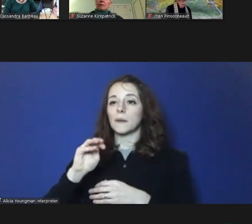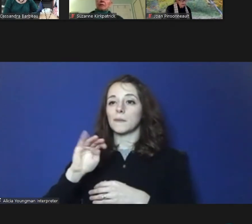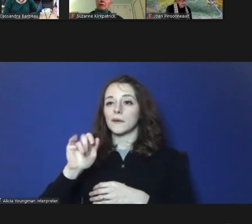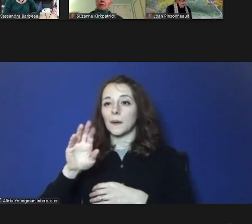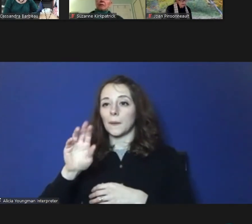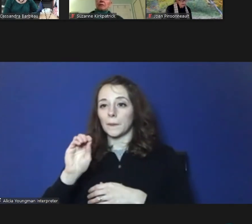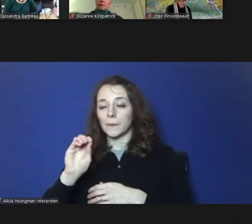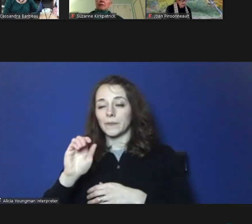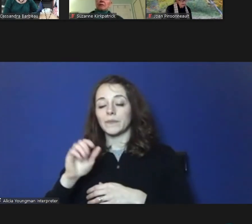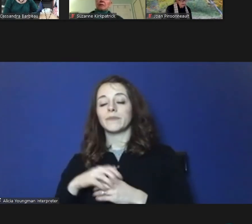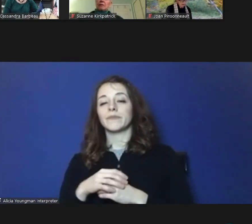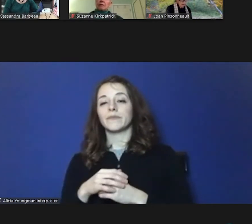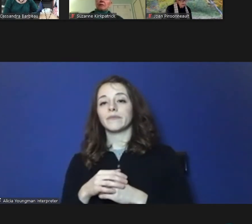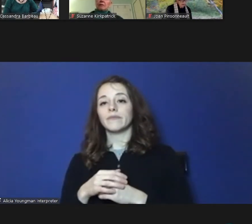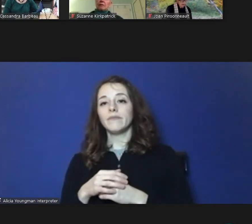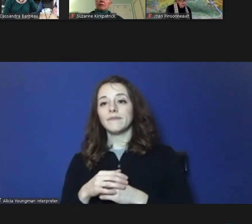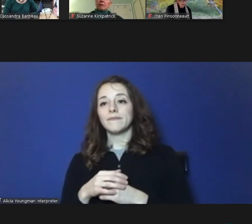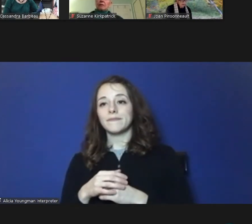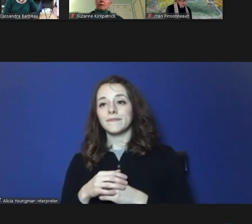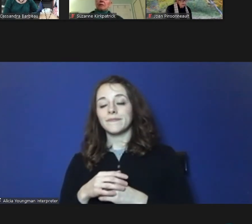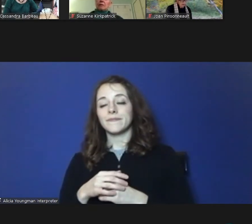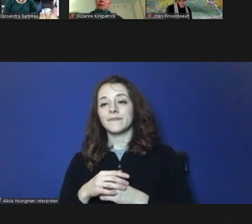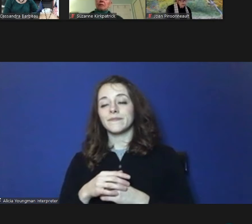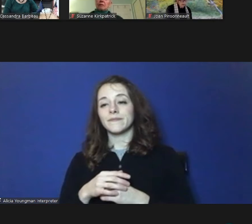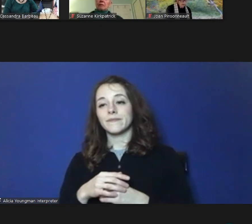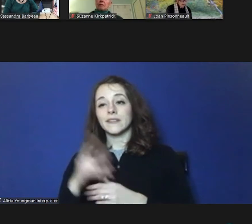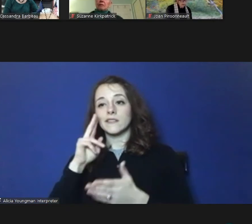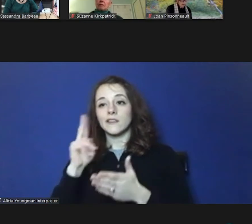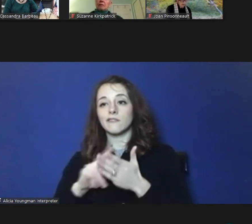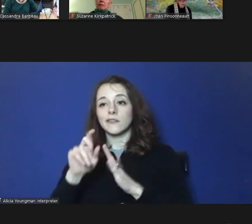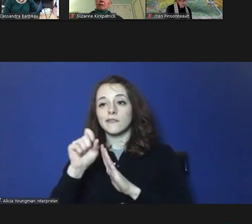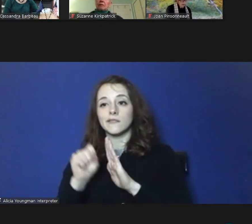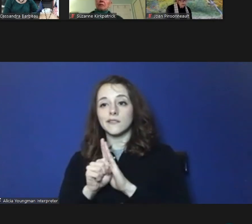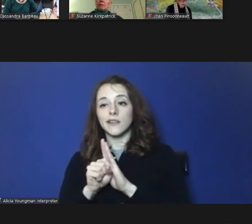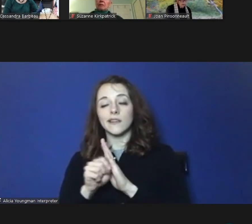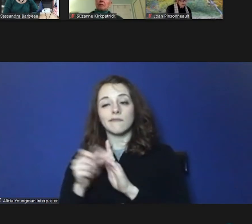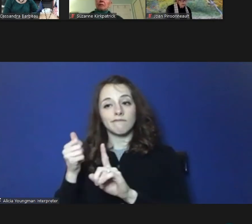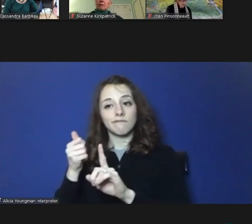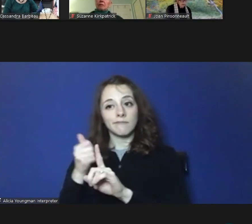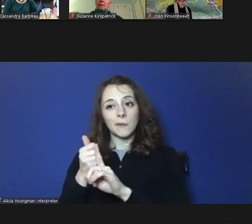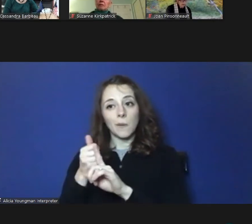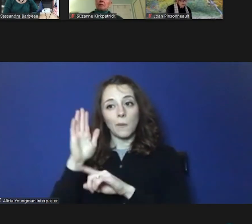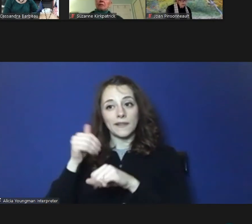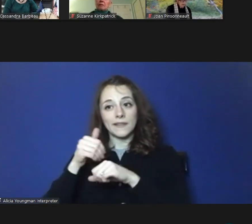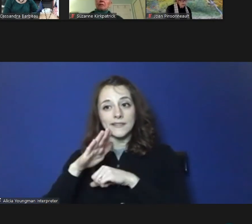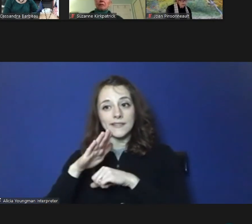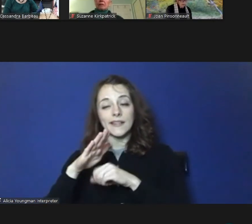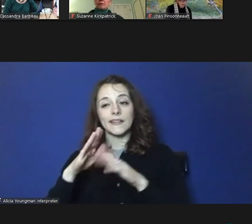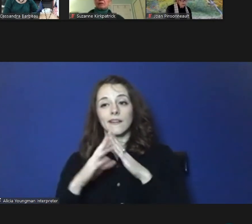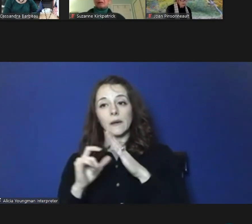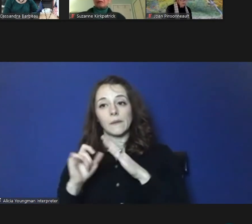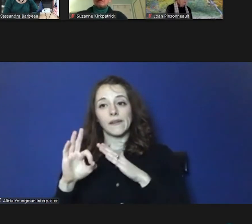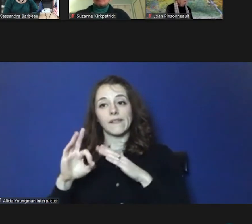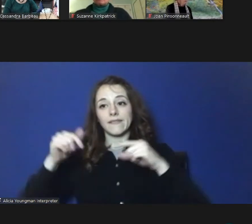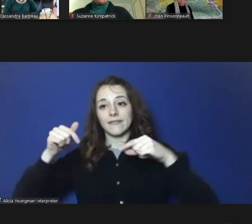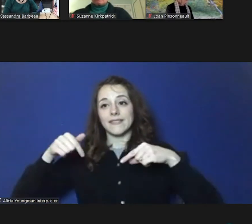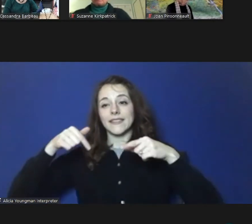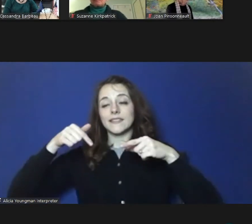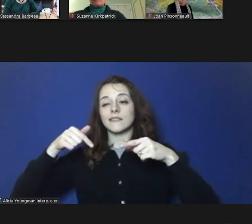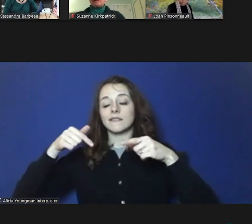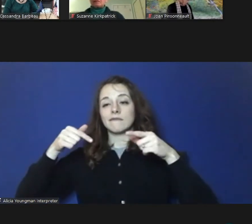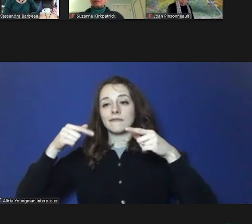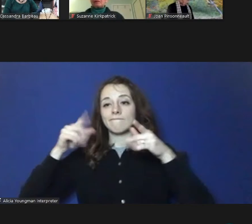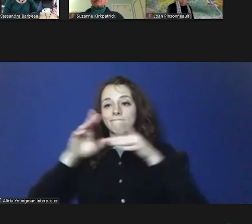further resolved that the Secretary of State be directed to send a copy of this